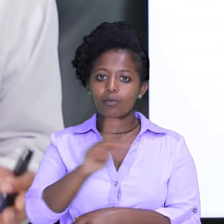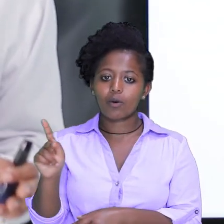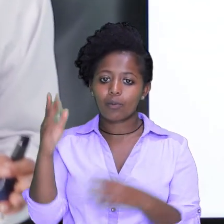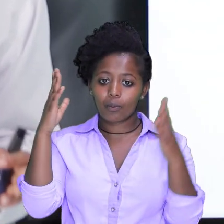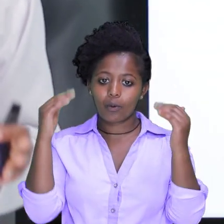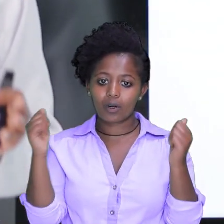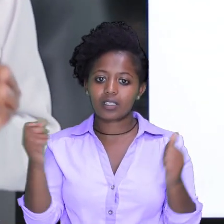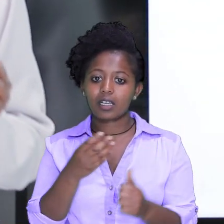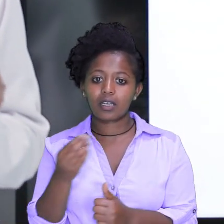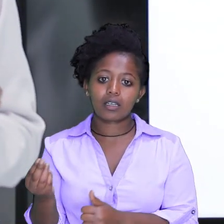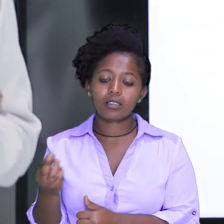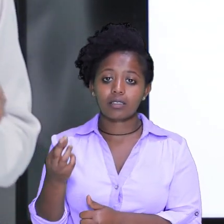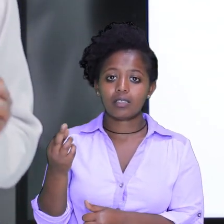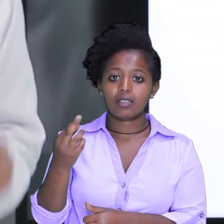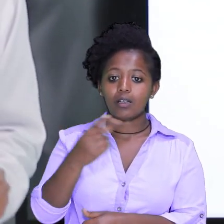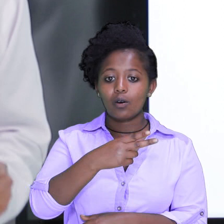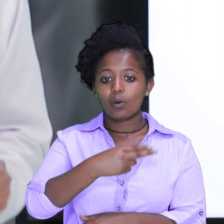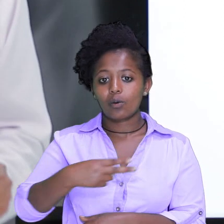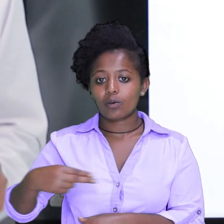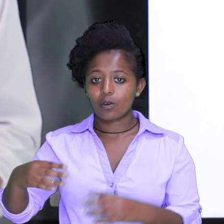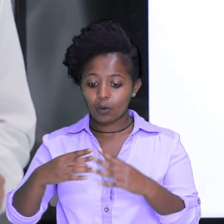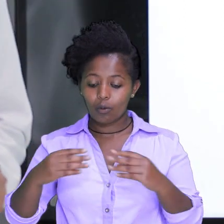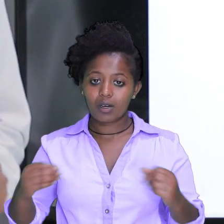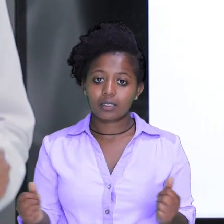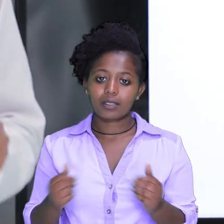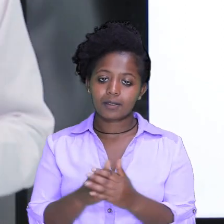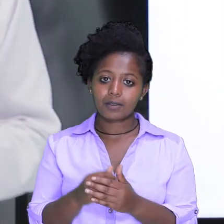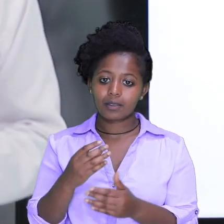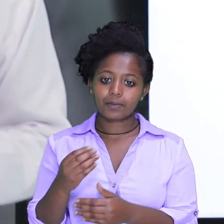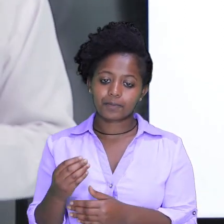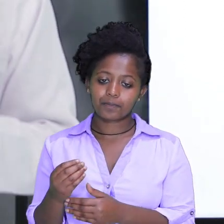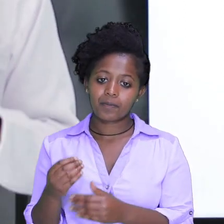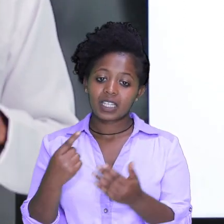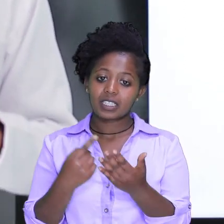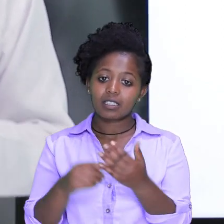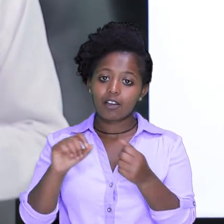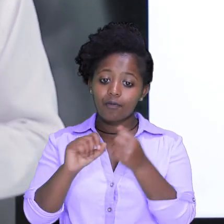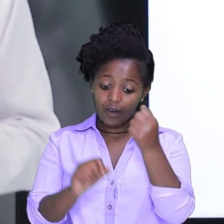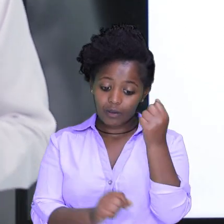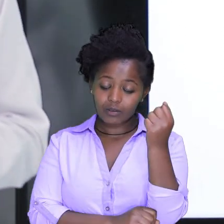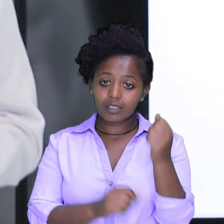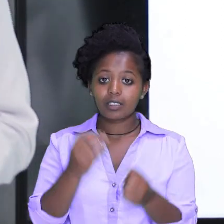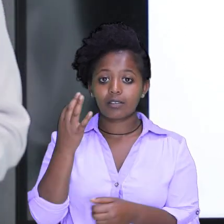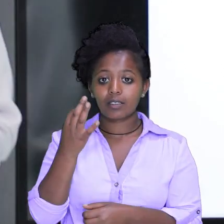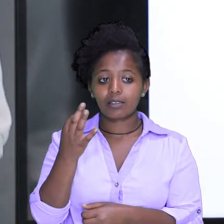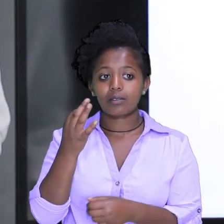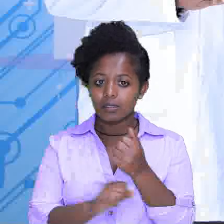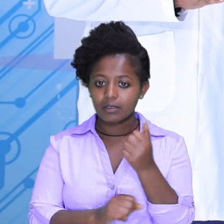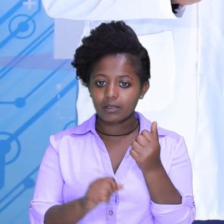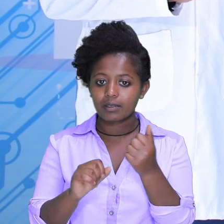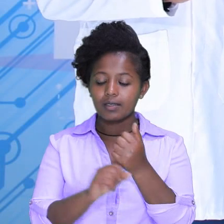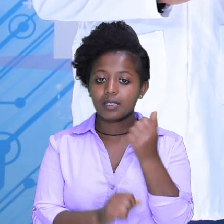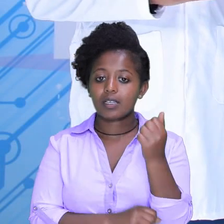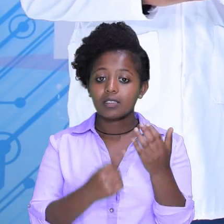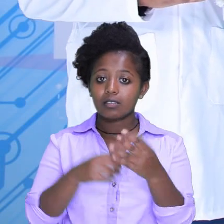Romania, and Czechoslovakia. Those are the founding members of Warsaw Pact.